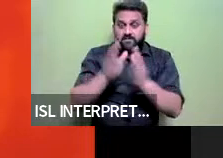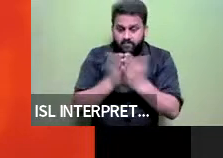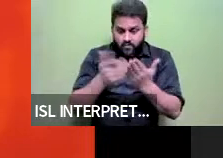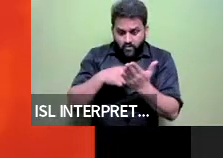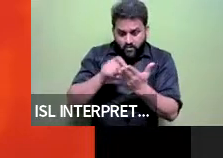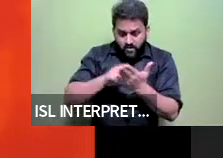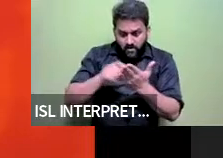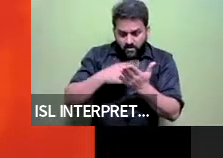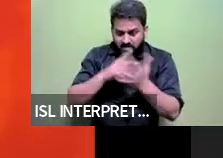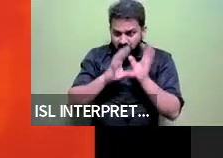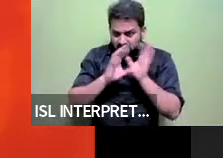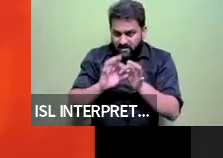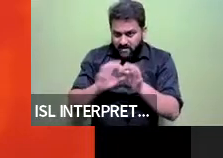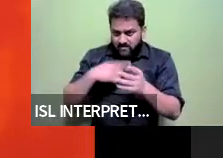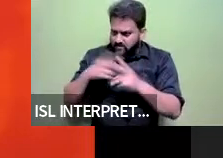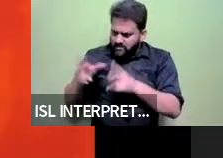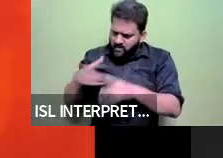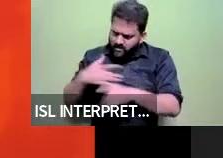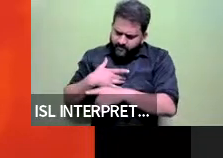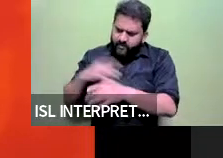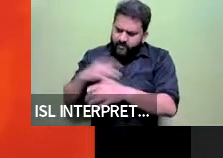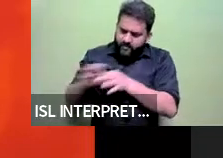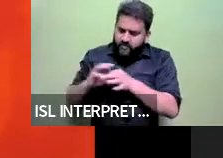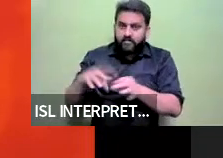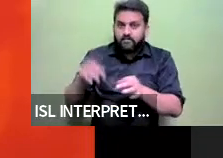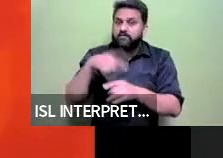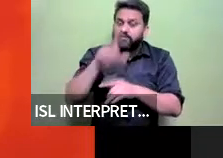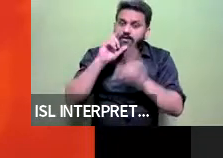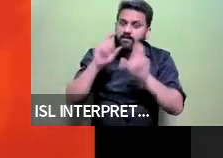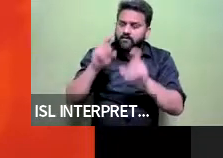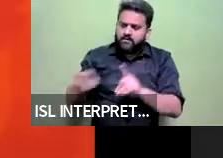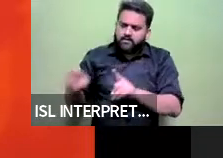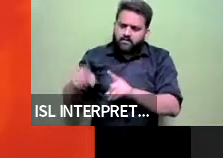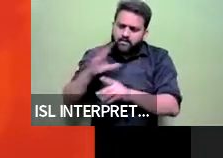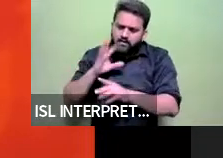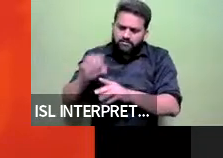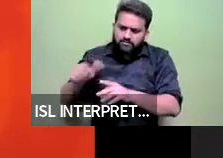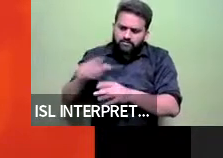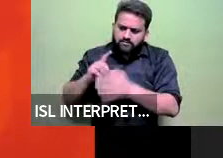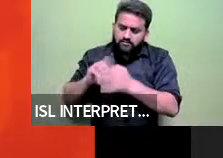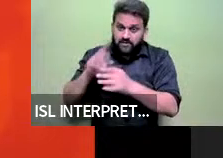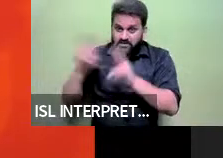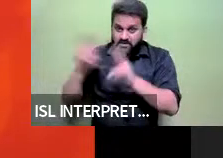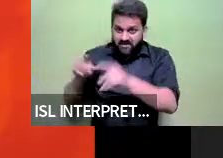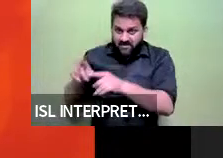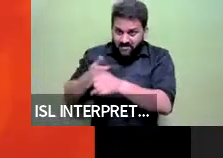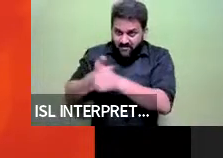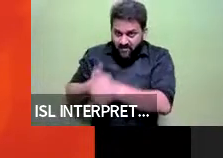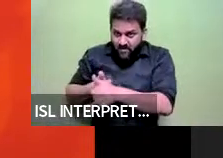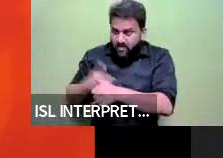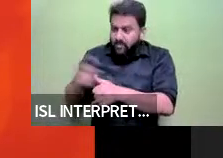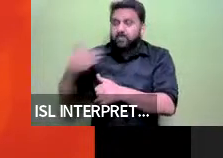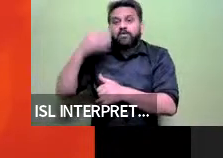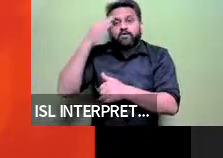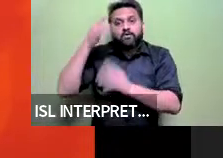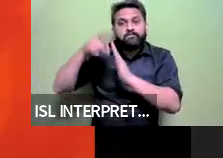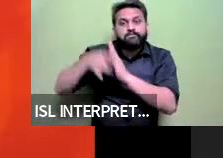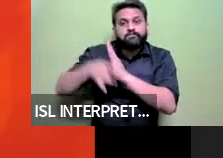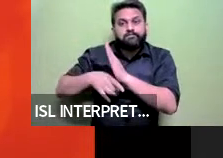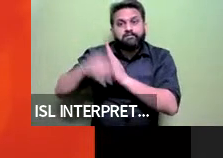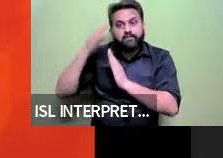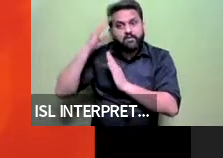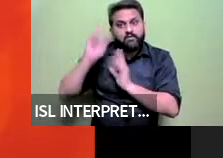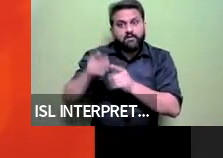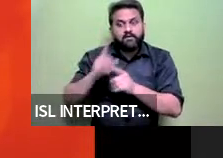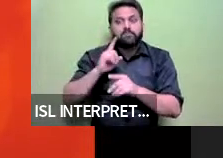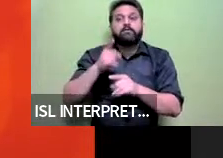or article which you are relying on, you should be careful about it. If you are using that one, you should know it very well. It may be